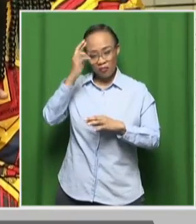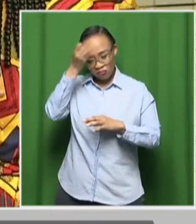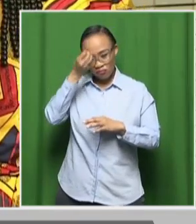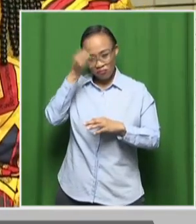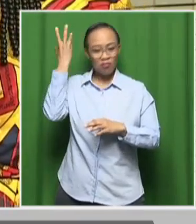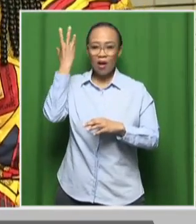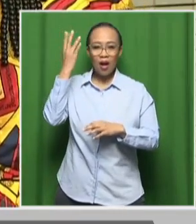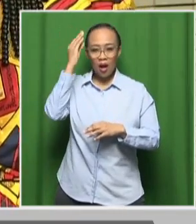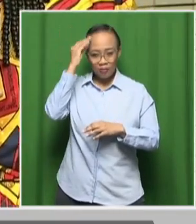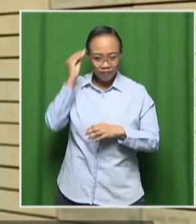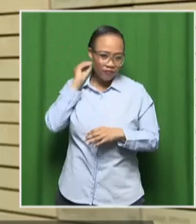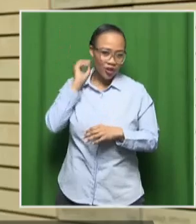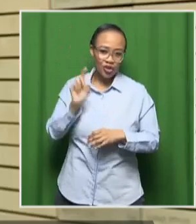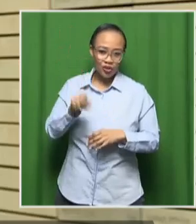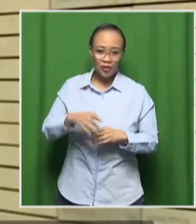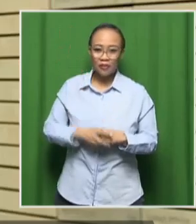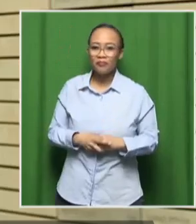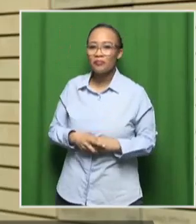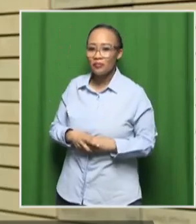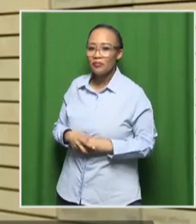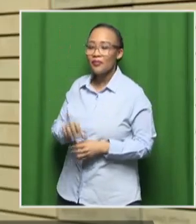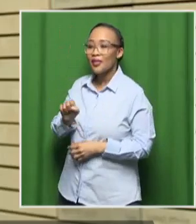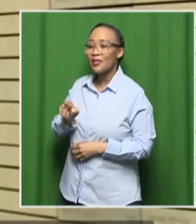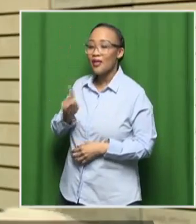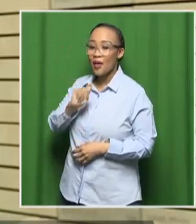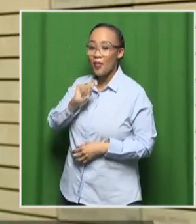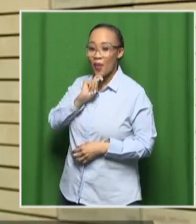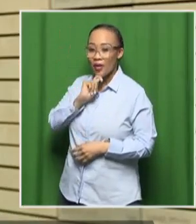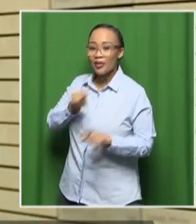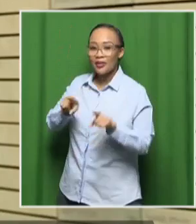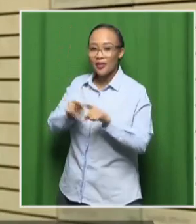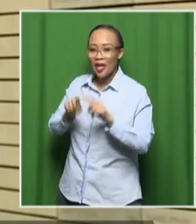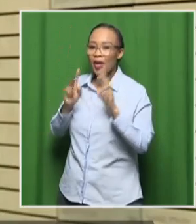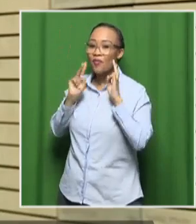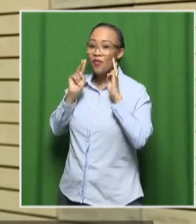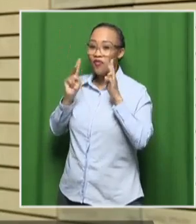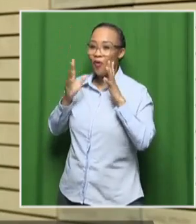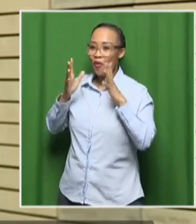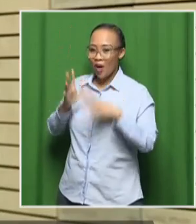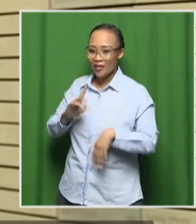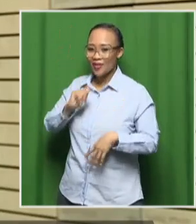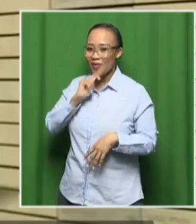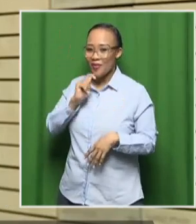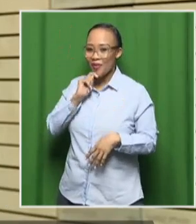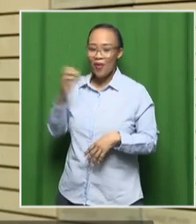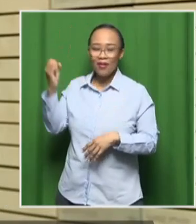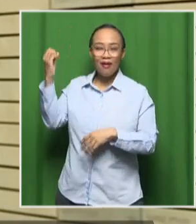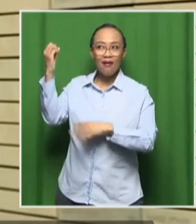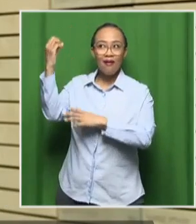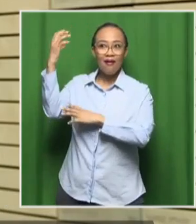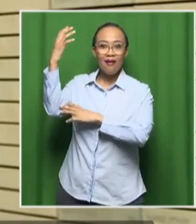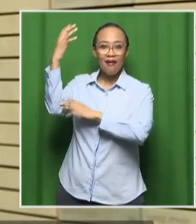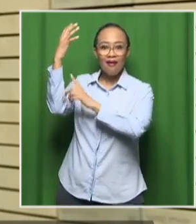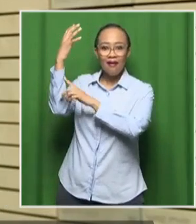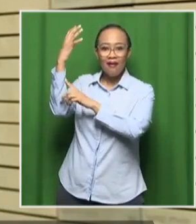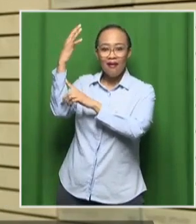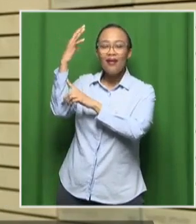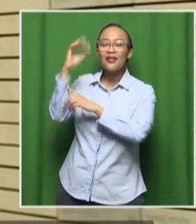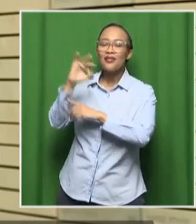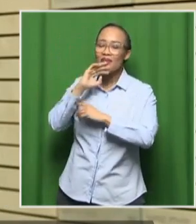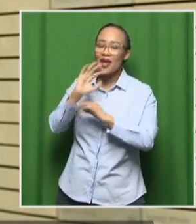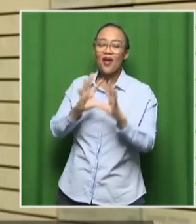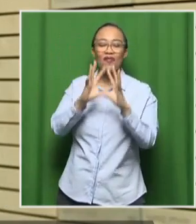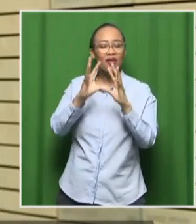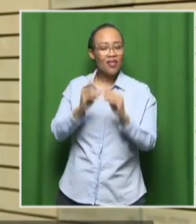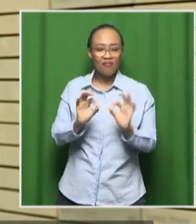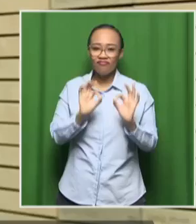Absolutely. Sakina, good morning to you and good morning to our viewers. The sun has risen, the birds are chirping, they've welcomed us with open arms, and we are live